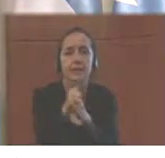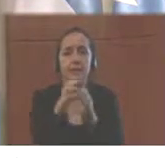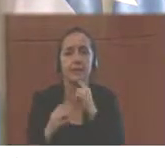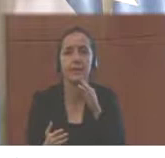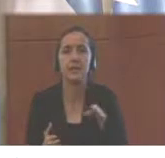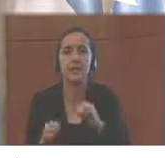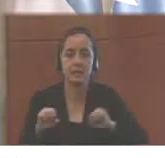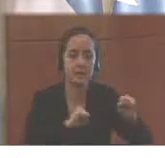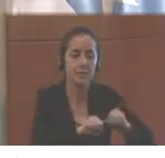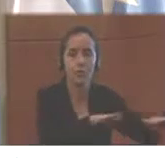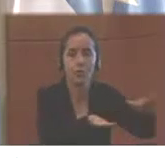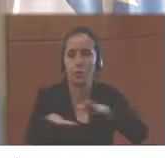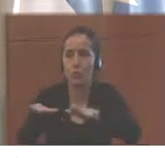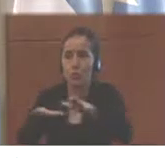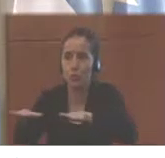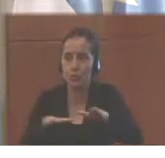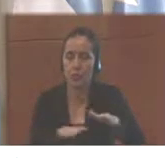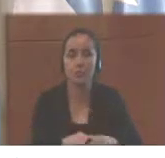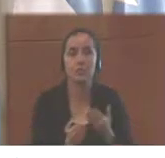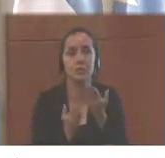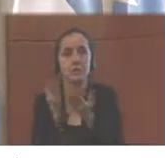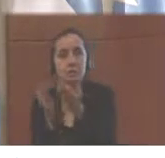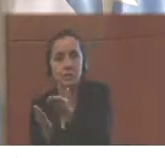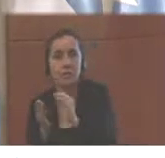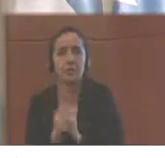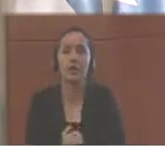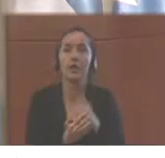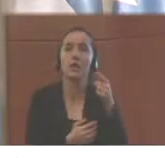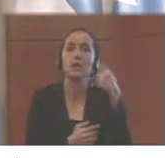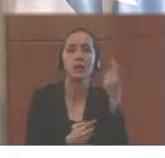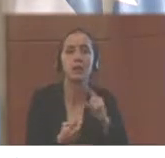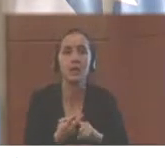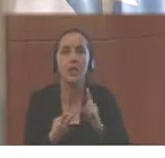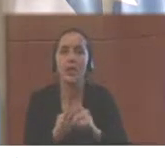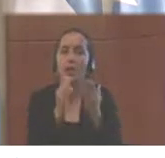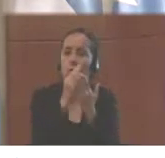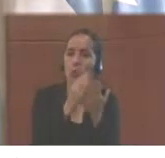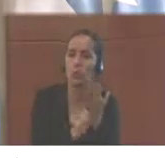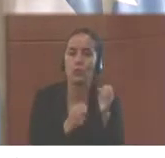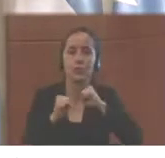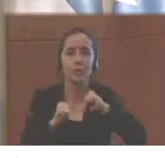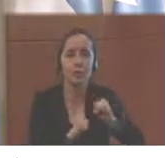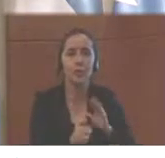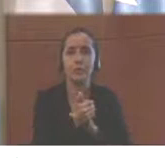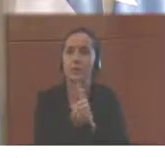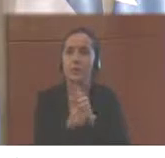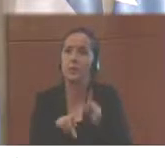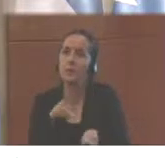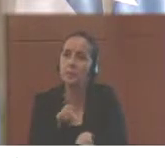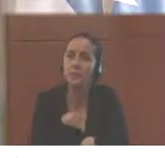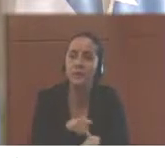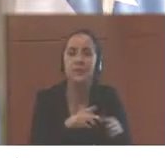foreign ministers of foreign relations and other humanitarian aid systems, and the academia as well.